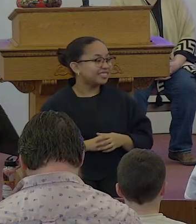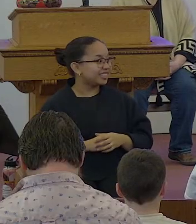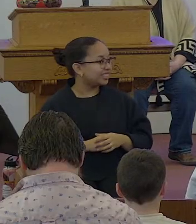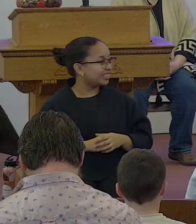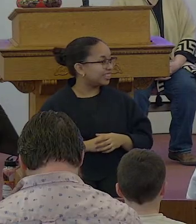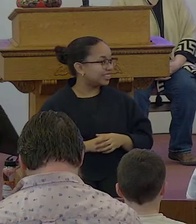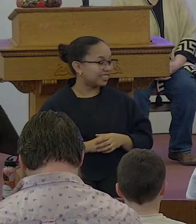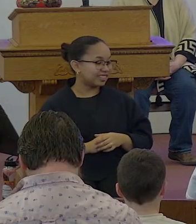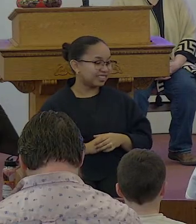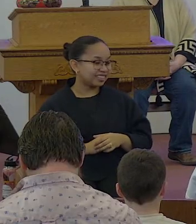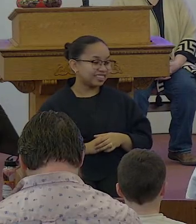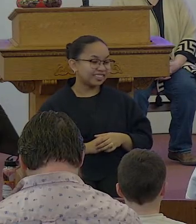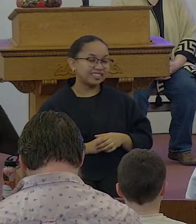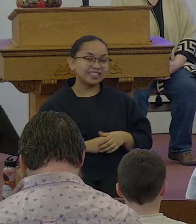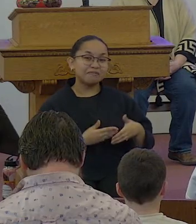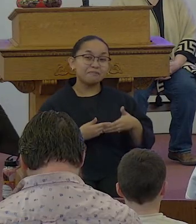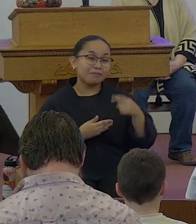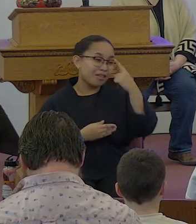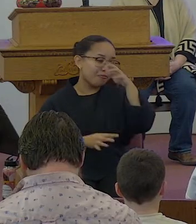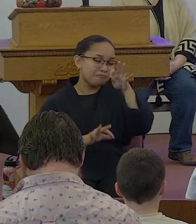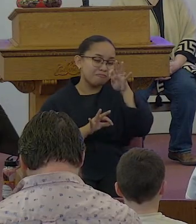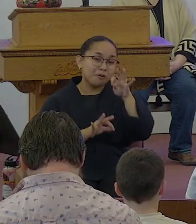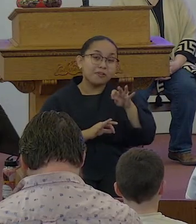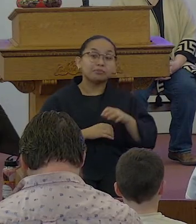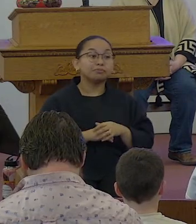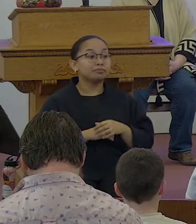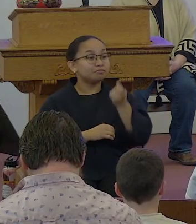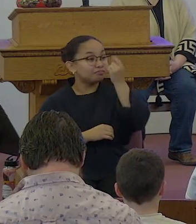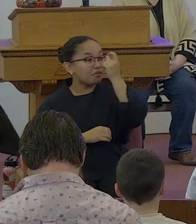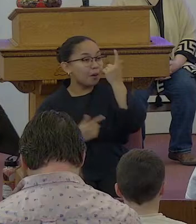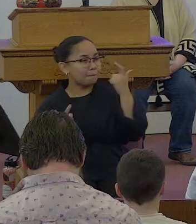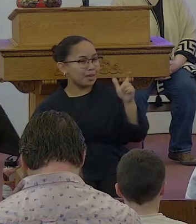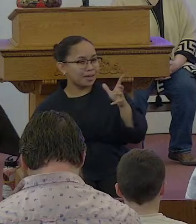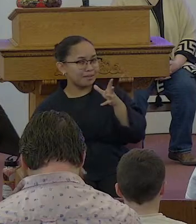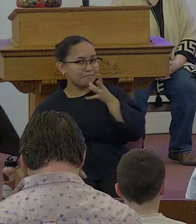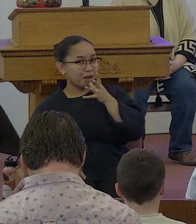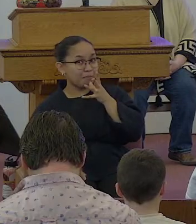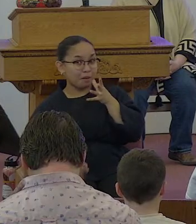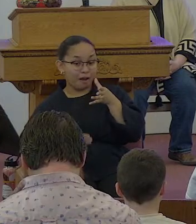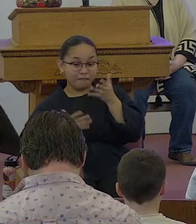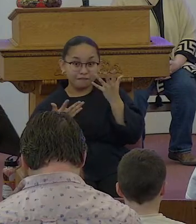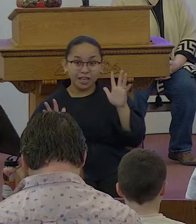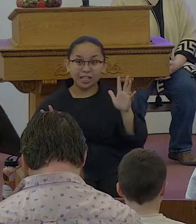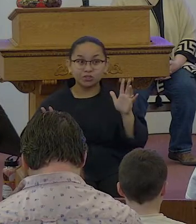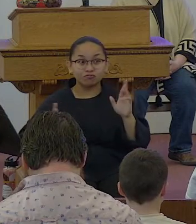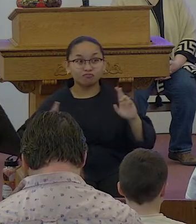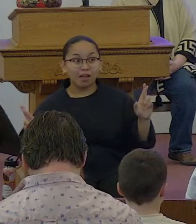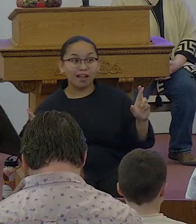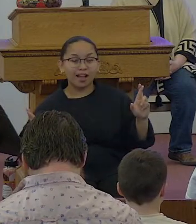way it was. But Big Mama wasn't finished quite yet.